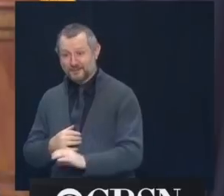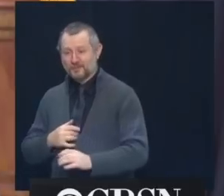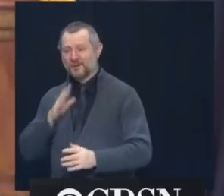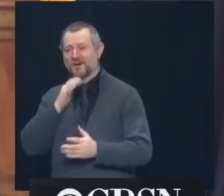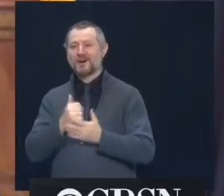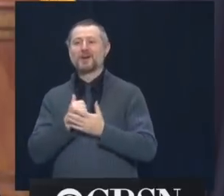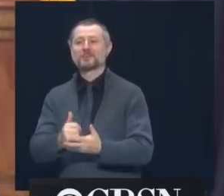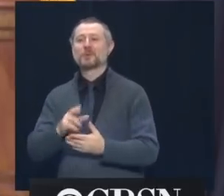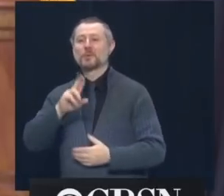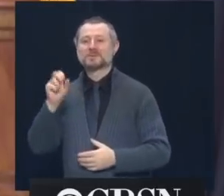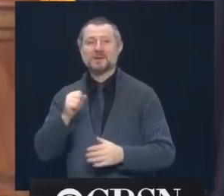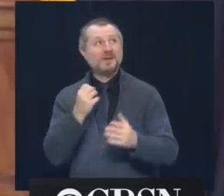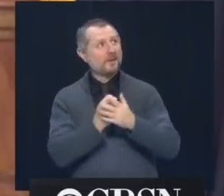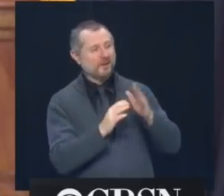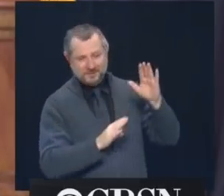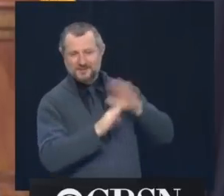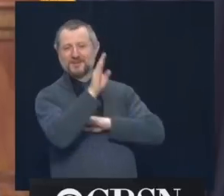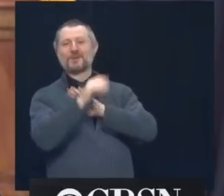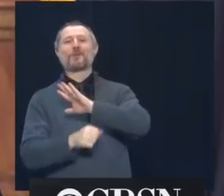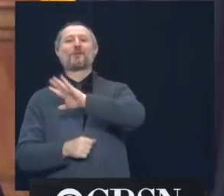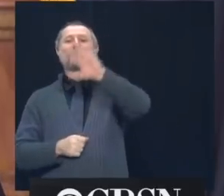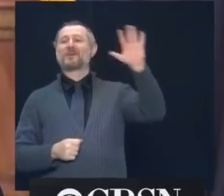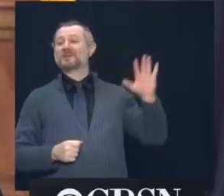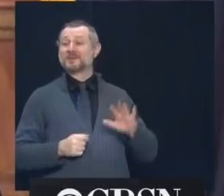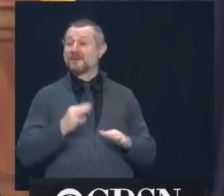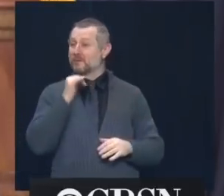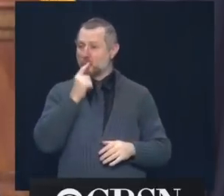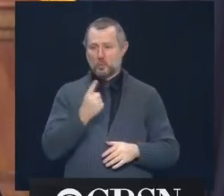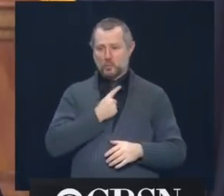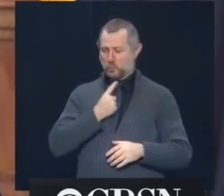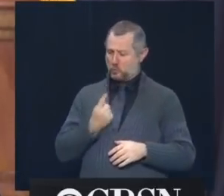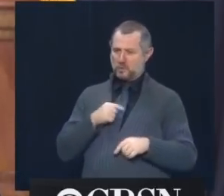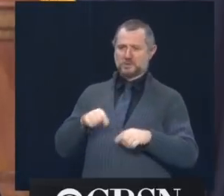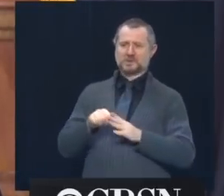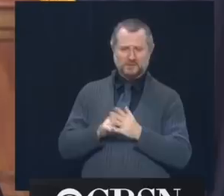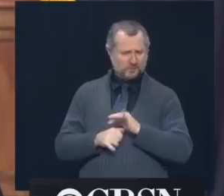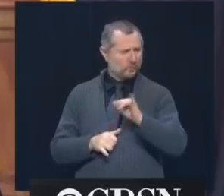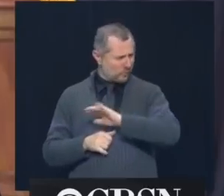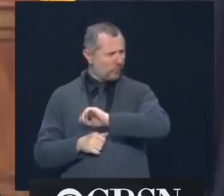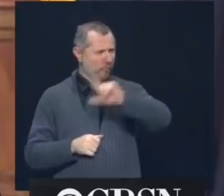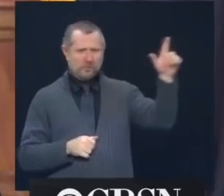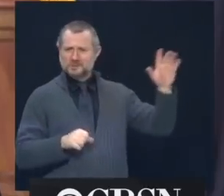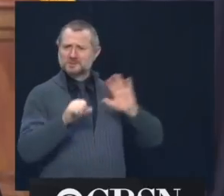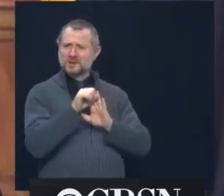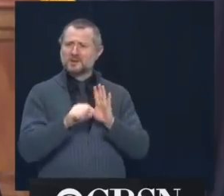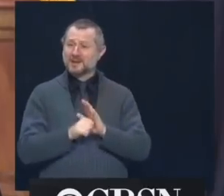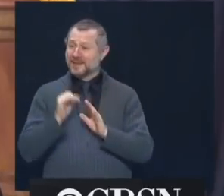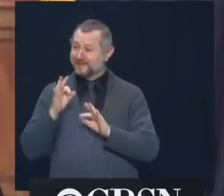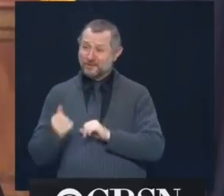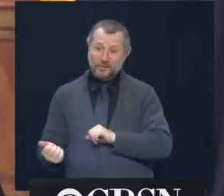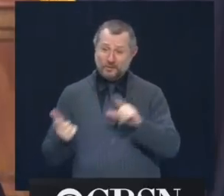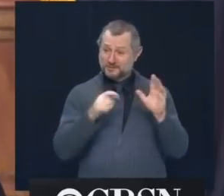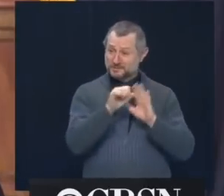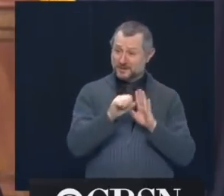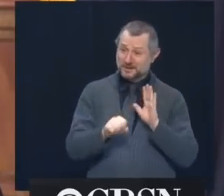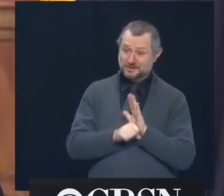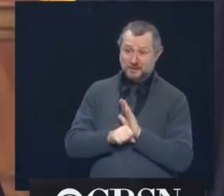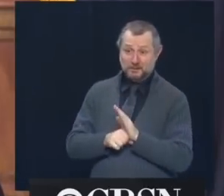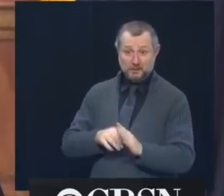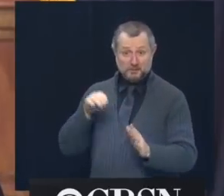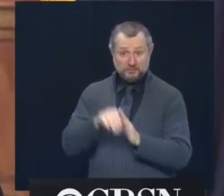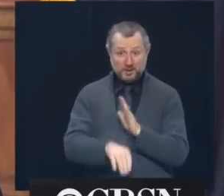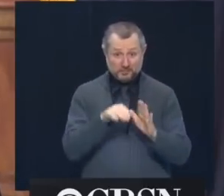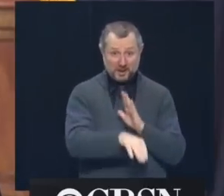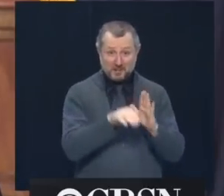economy going, and especially since it's every state. And if you starve every state, you're going to hurt the nation.